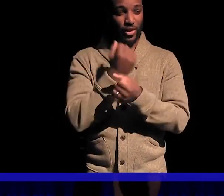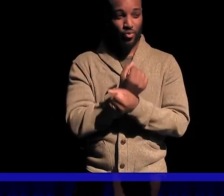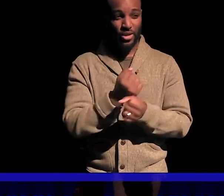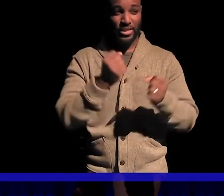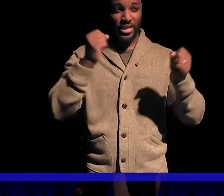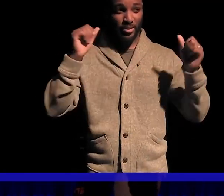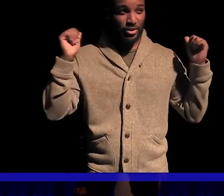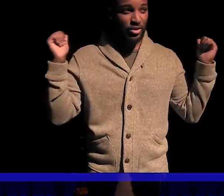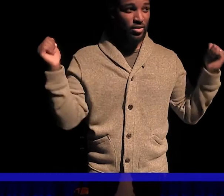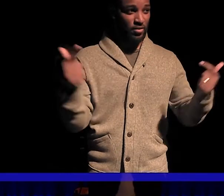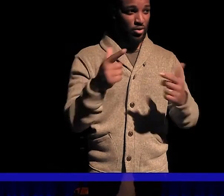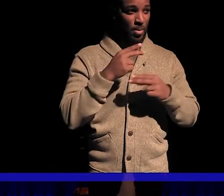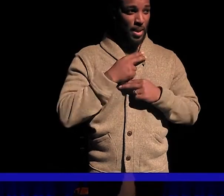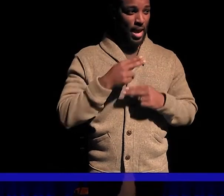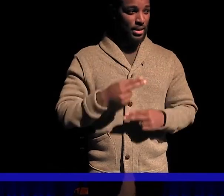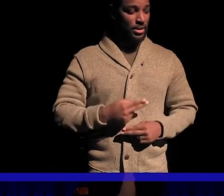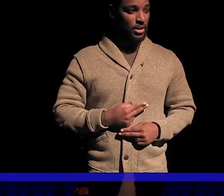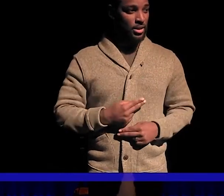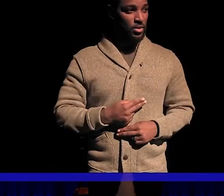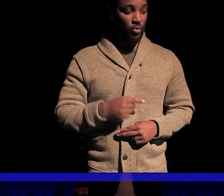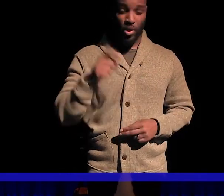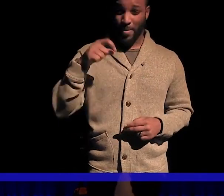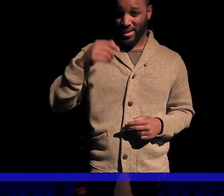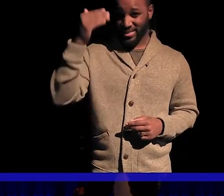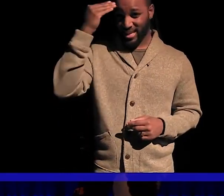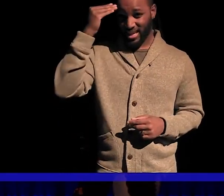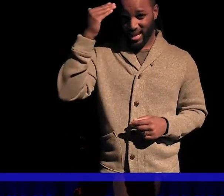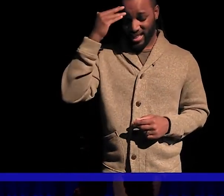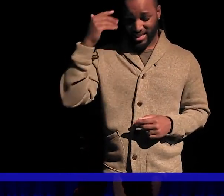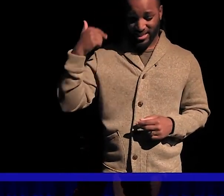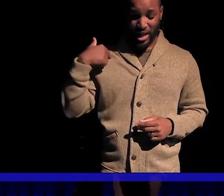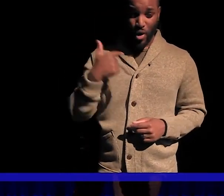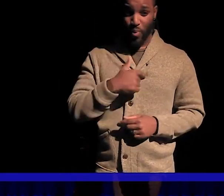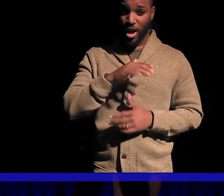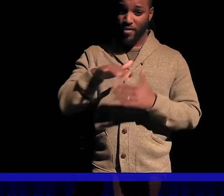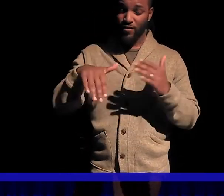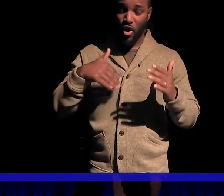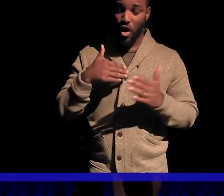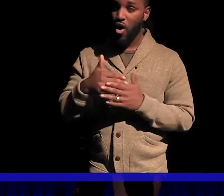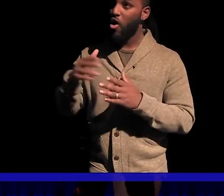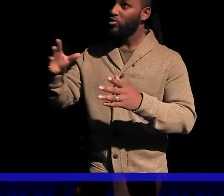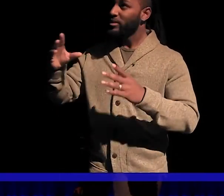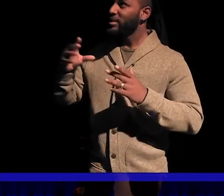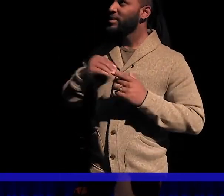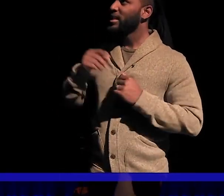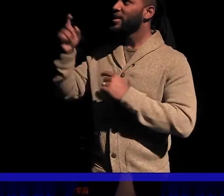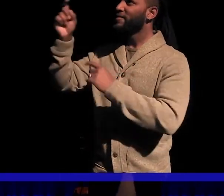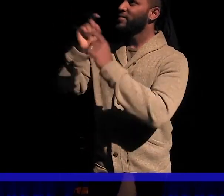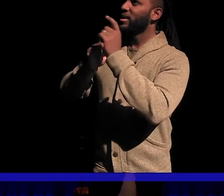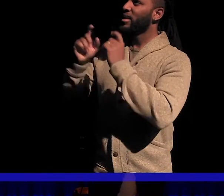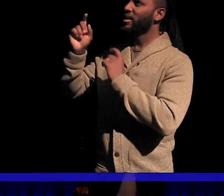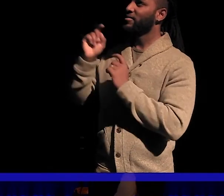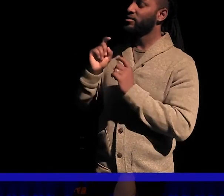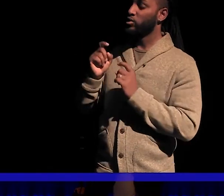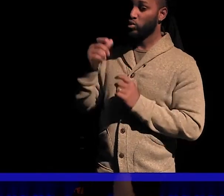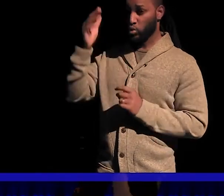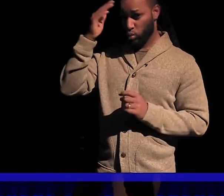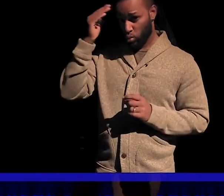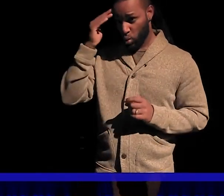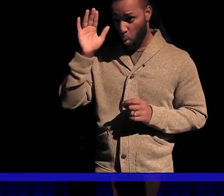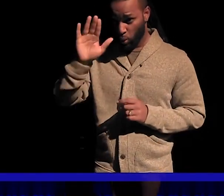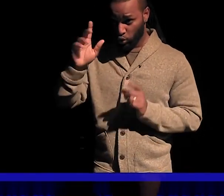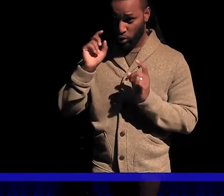humanity. We must acknowledge that we have all received gifts. What are you doing with your gift? Do you know what your gift